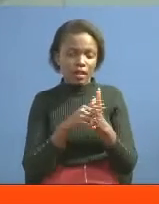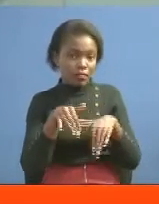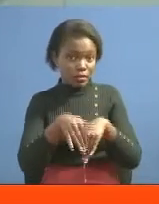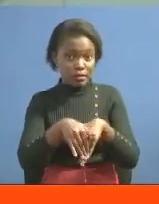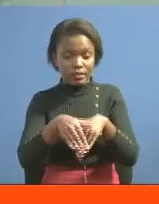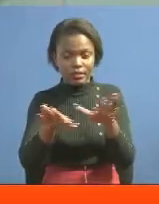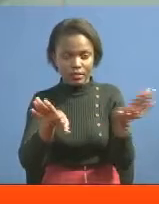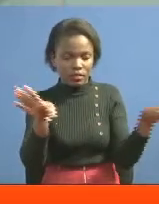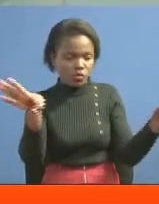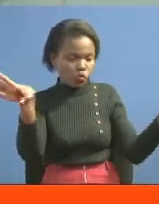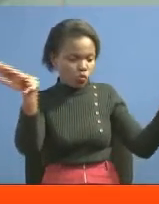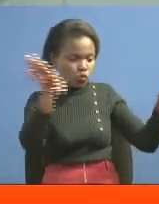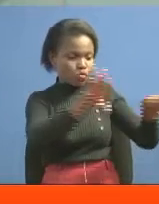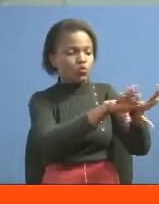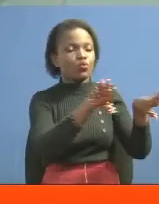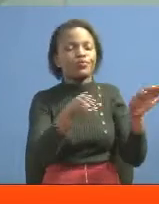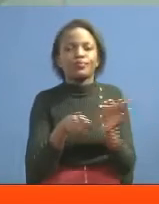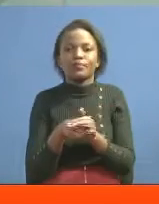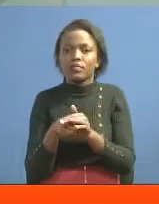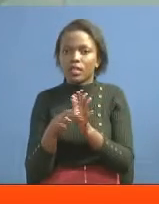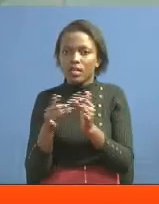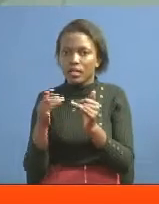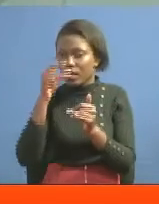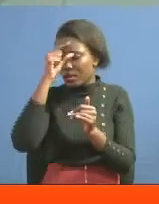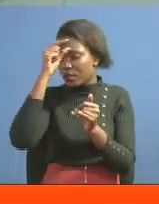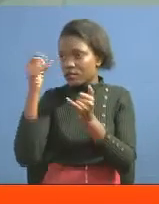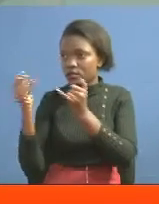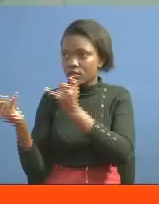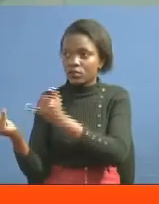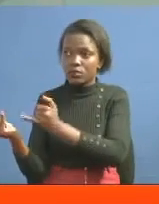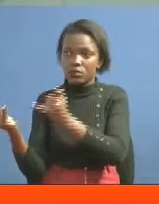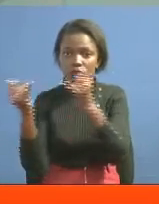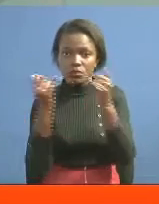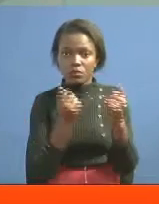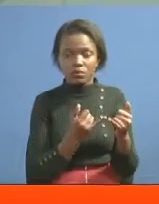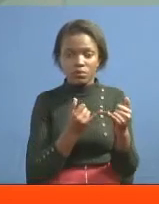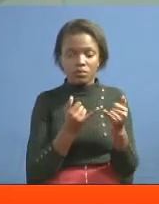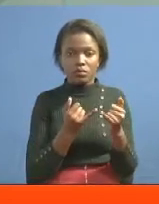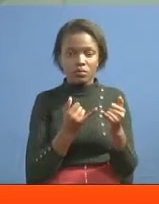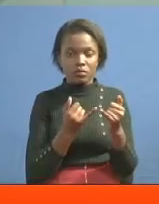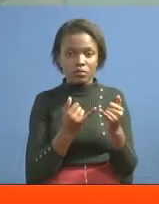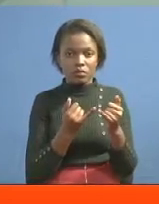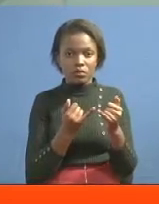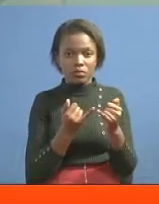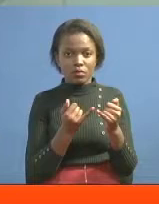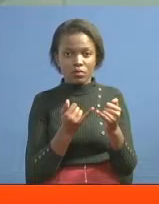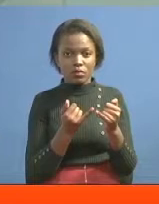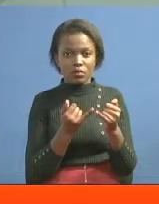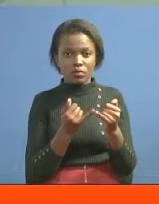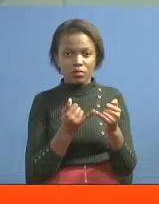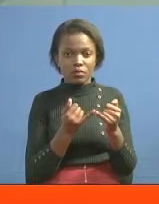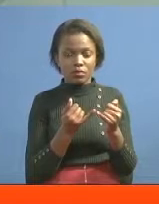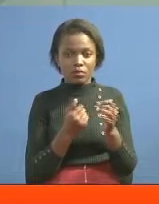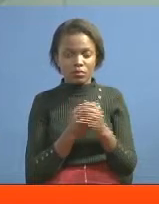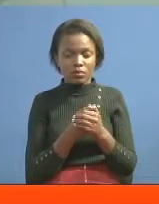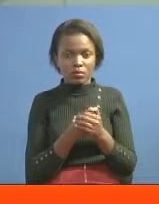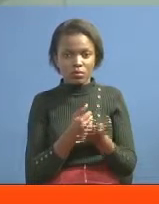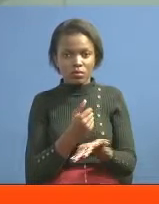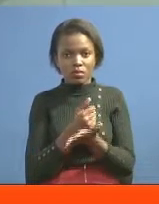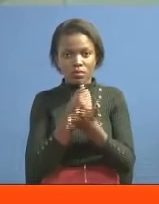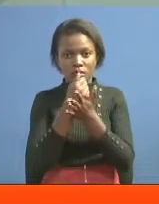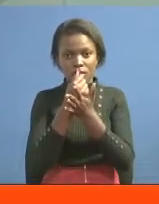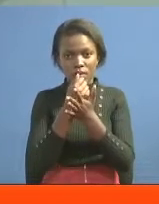lockdown. The government did actually introduce some stimulus package to help individuals and